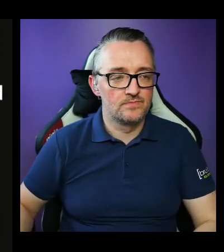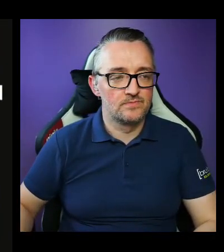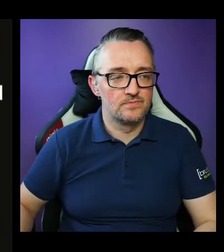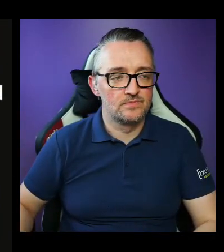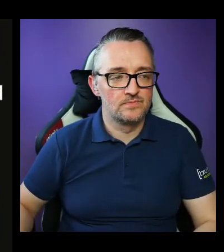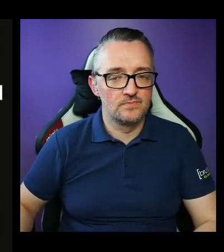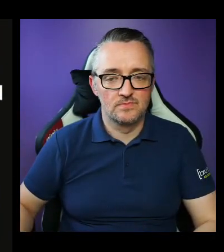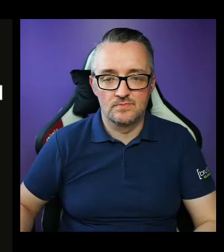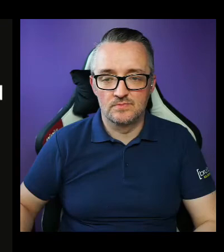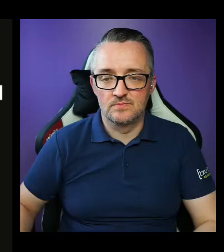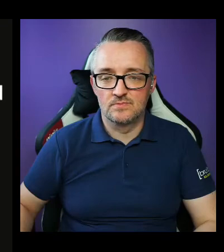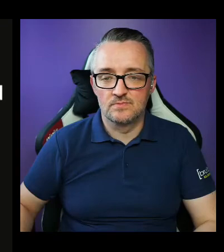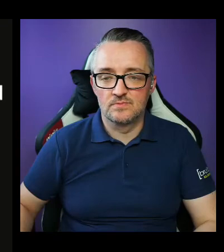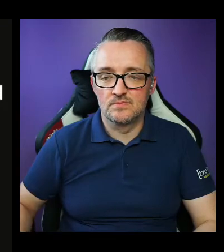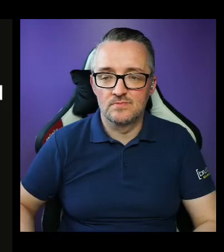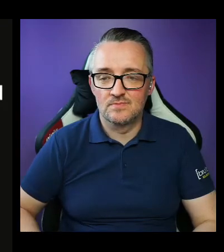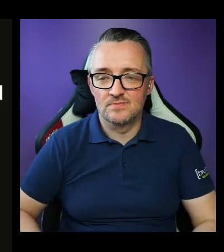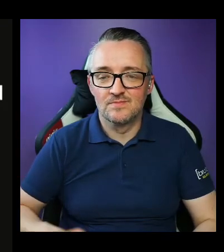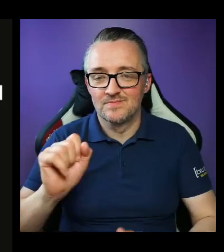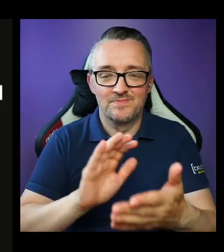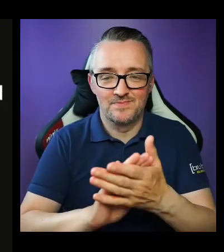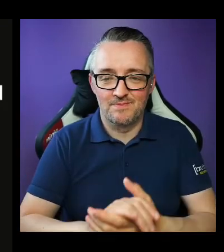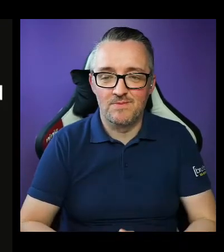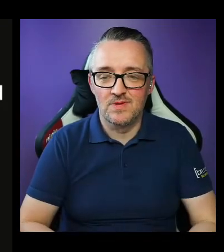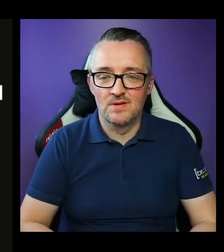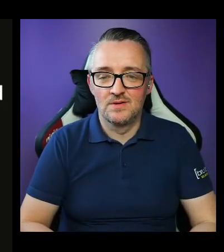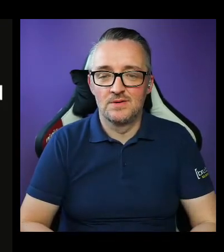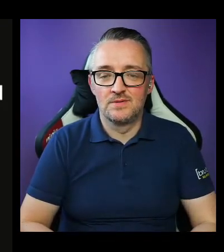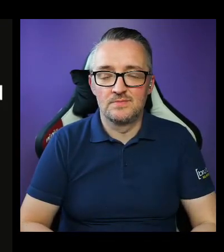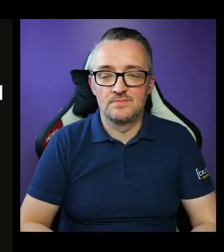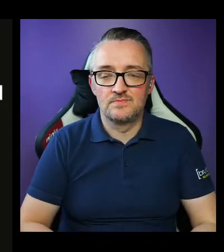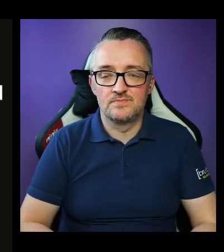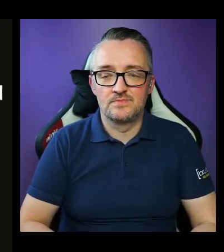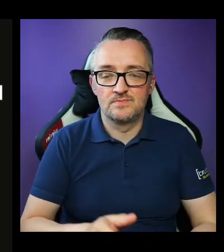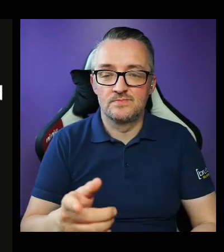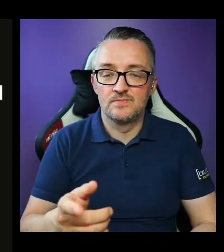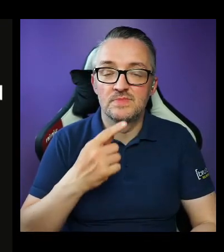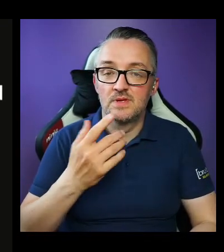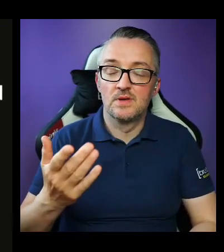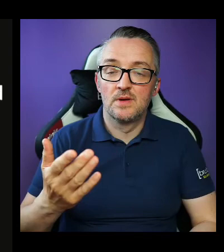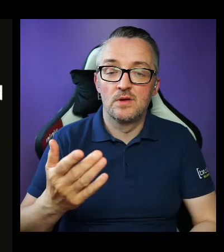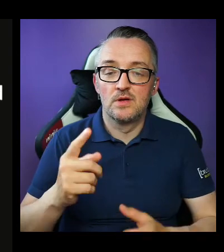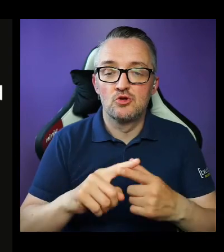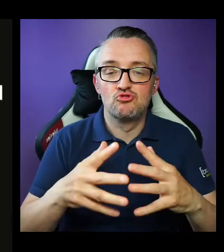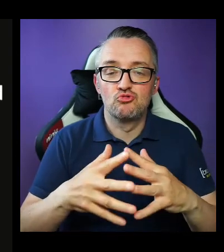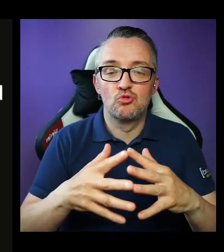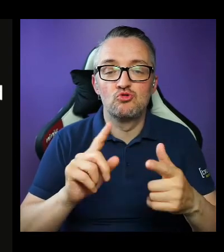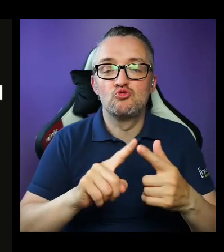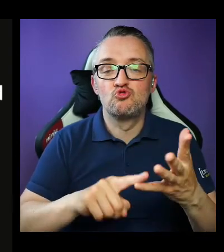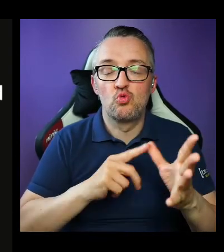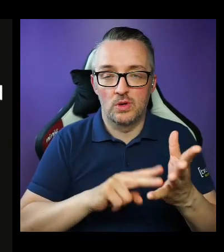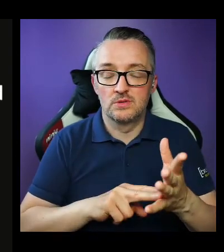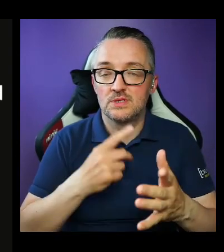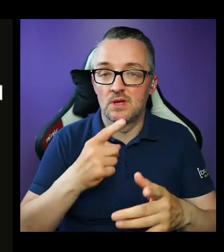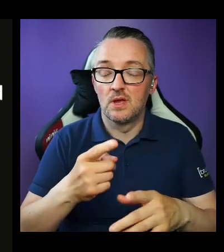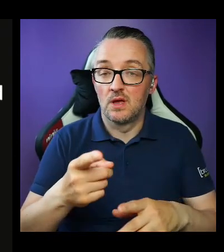I can see we've got, oh, you're just putting the question up there. Thanks, Andrew. So we've got a question from Ewan. It says, before you